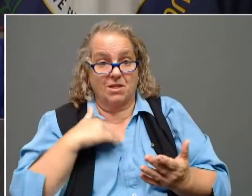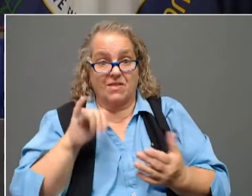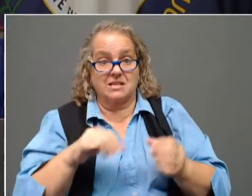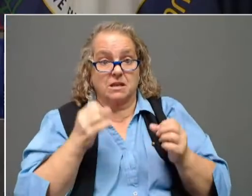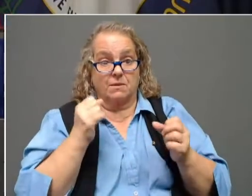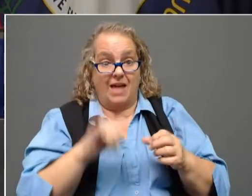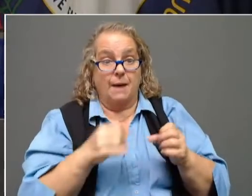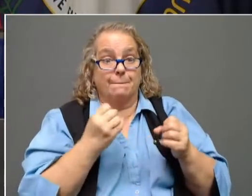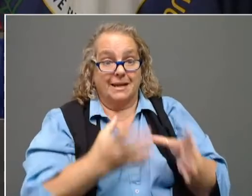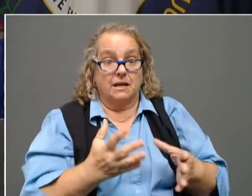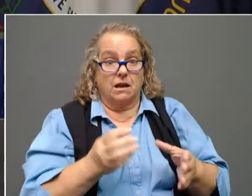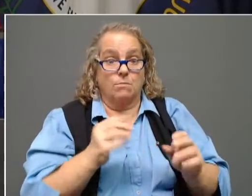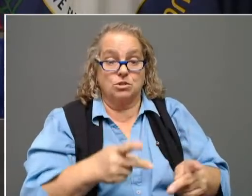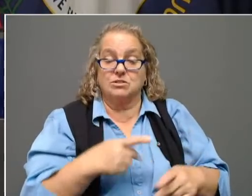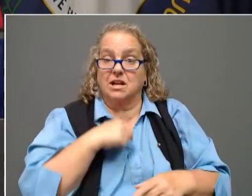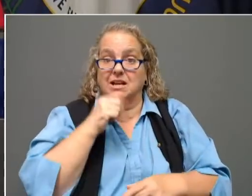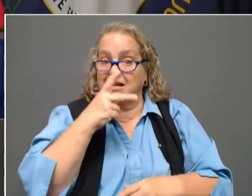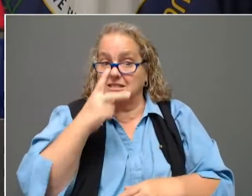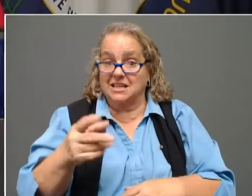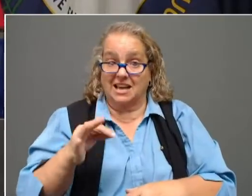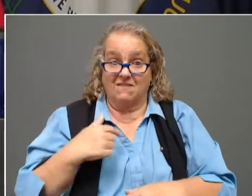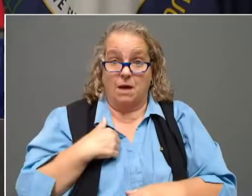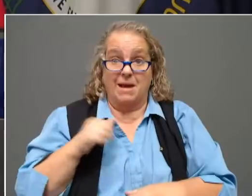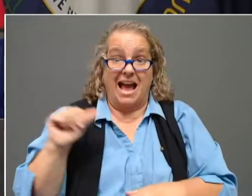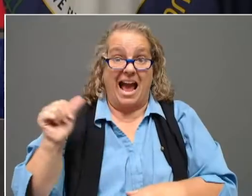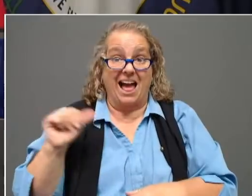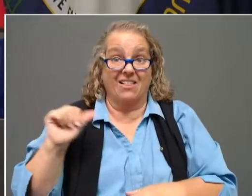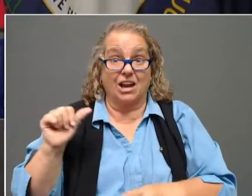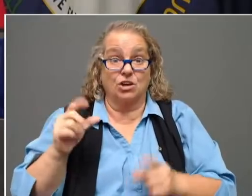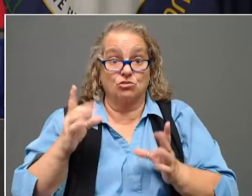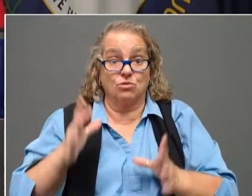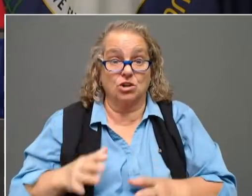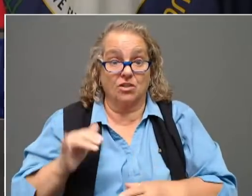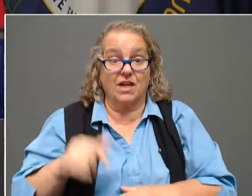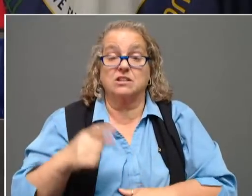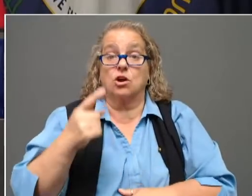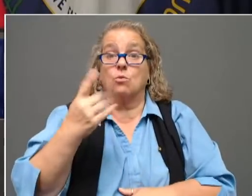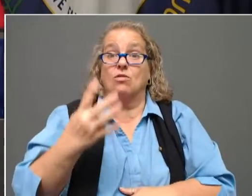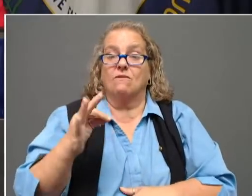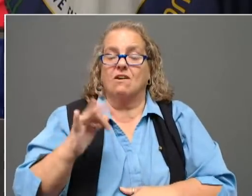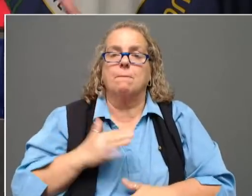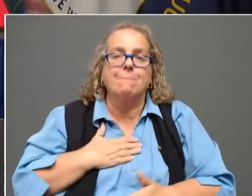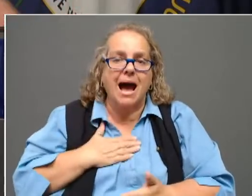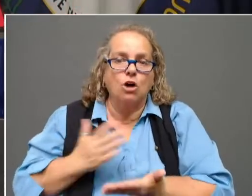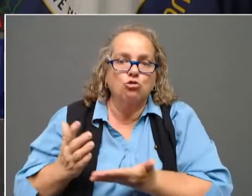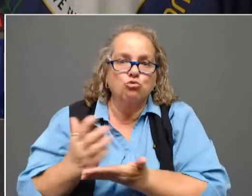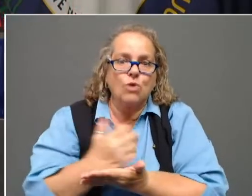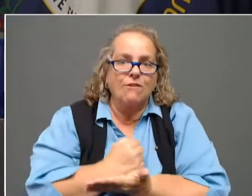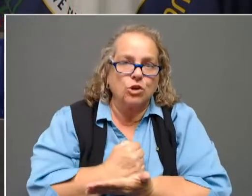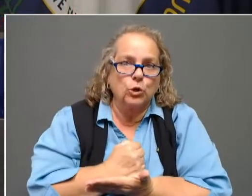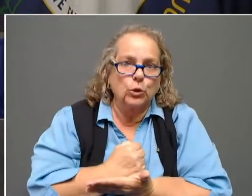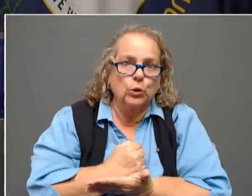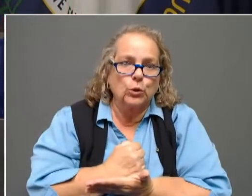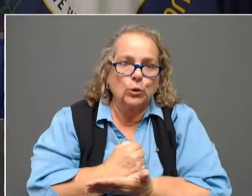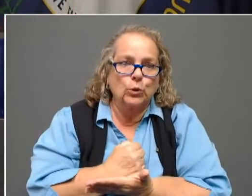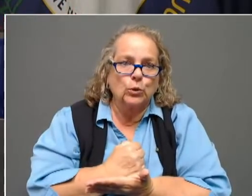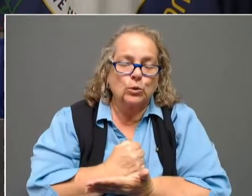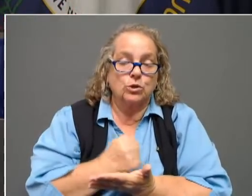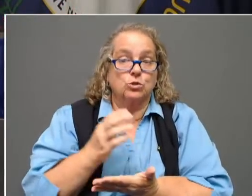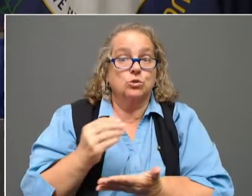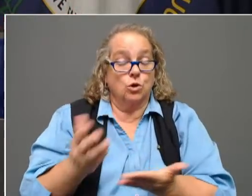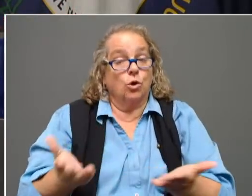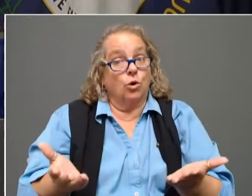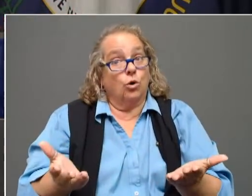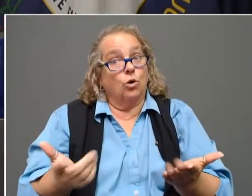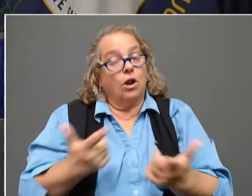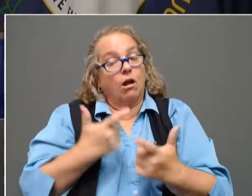my kid. If I'm an athletic director, that's a quarter of my revenue, right? And so there is a collective interest in us